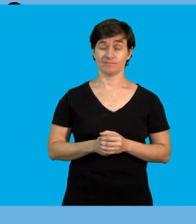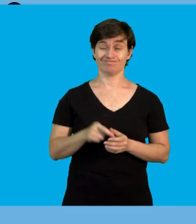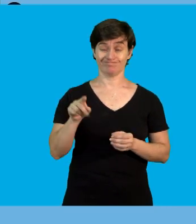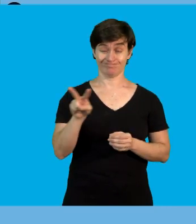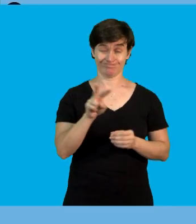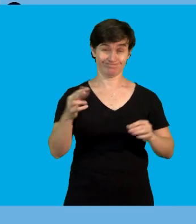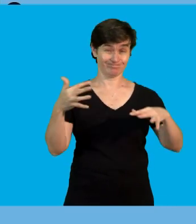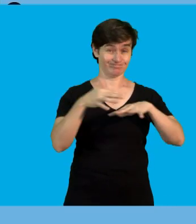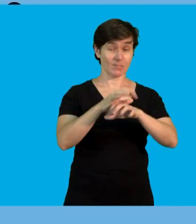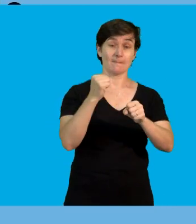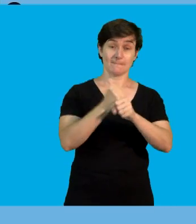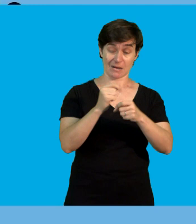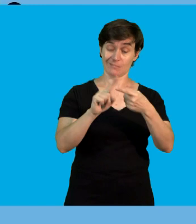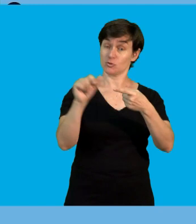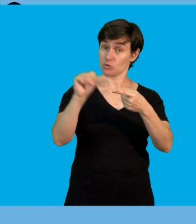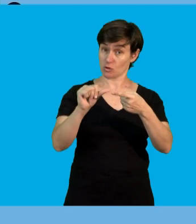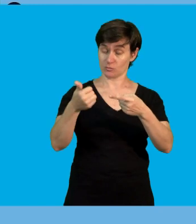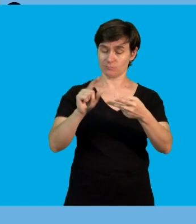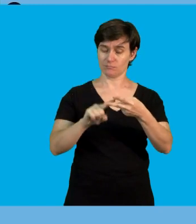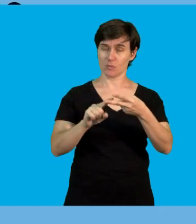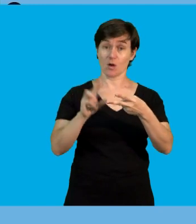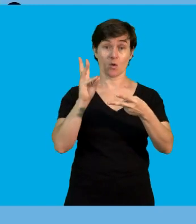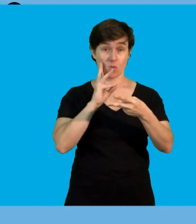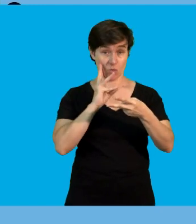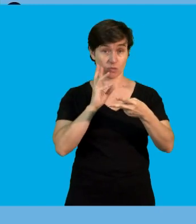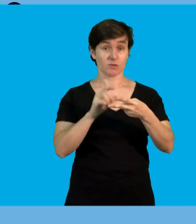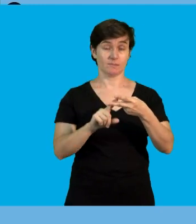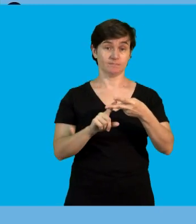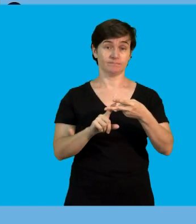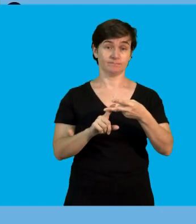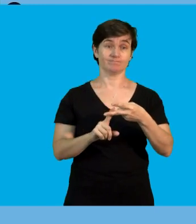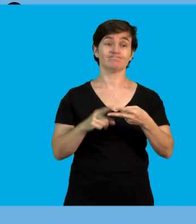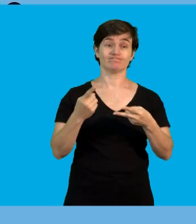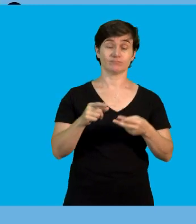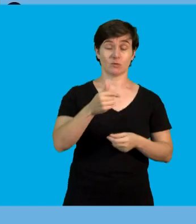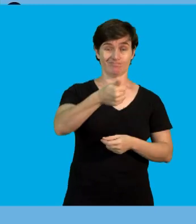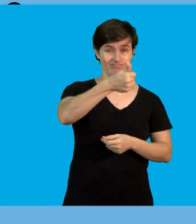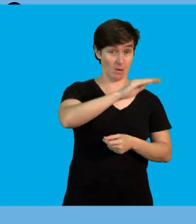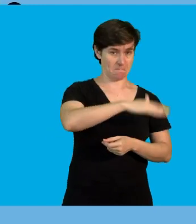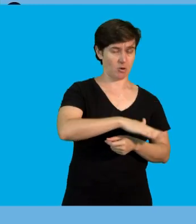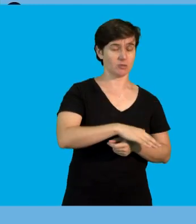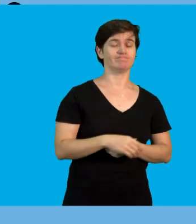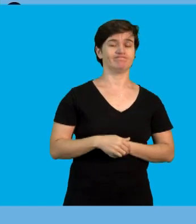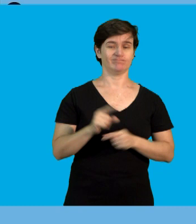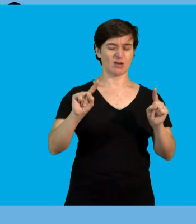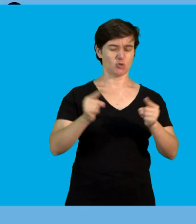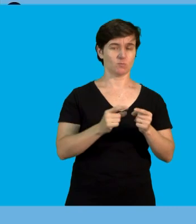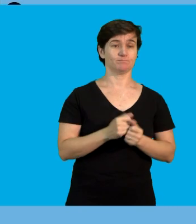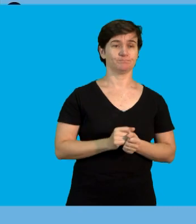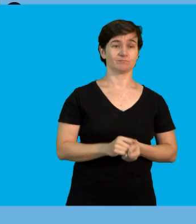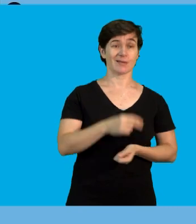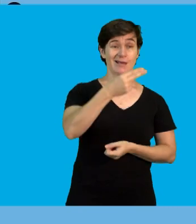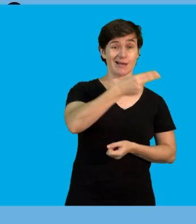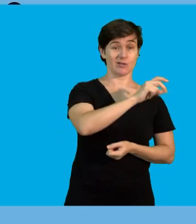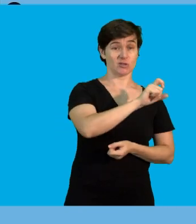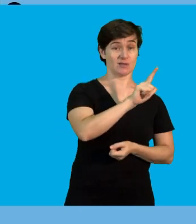We know that this reaction is going to form salt and water, but then what salt and what water? This is our HCl